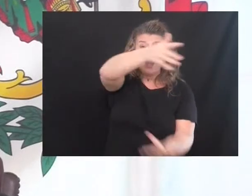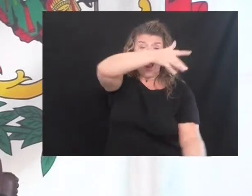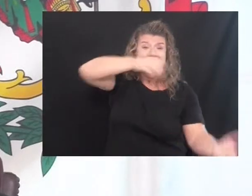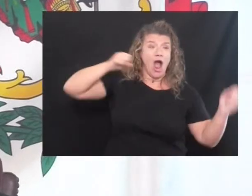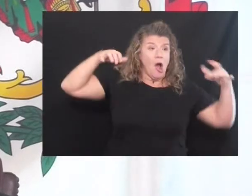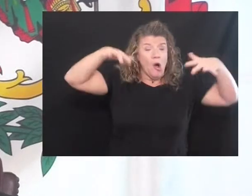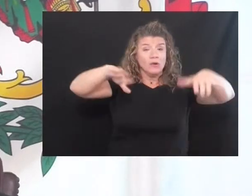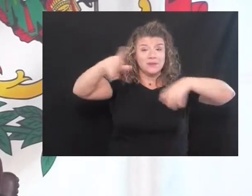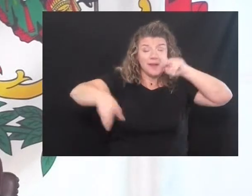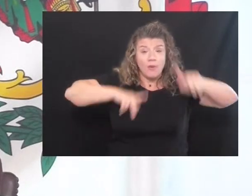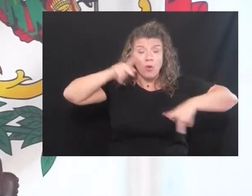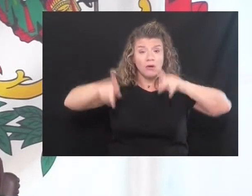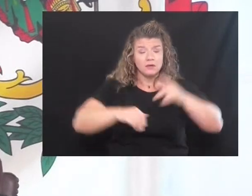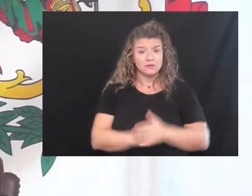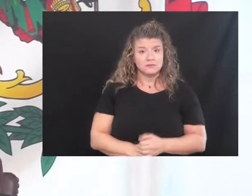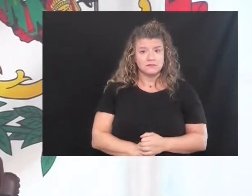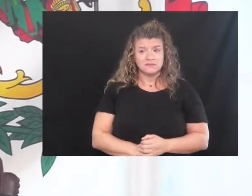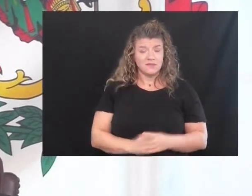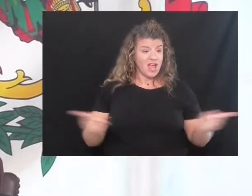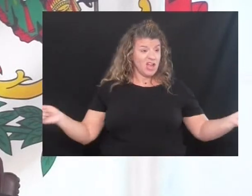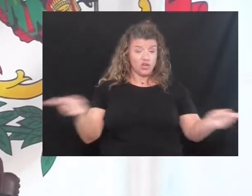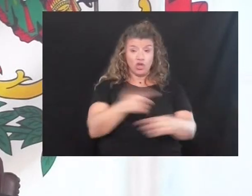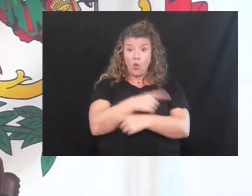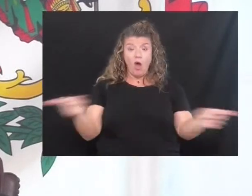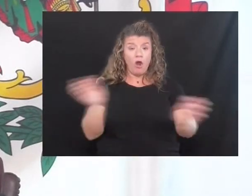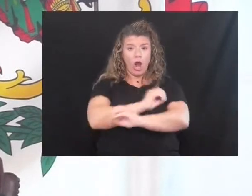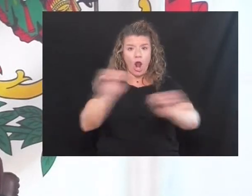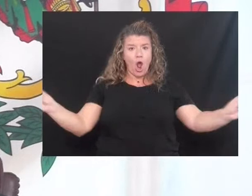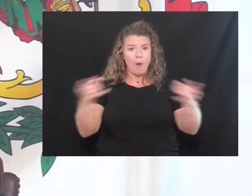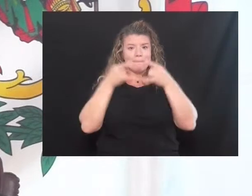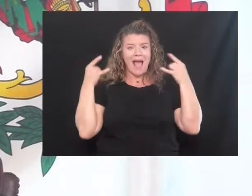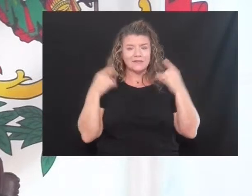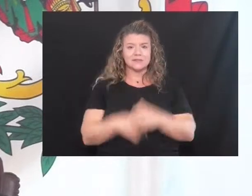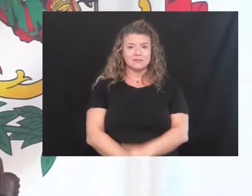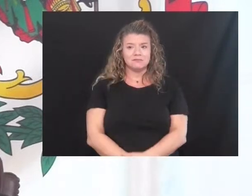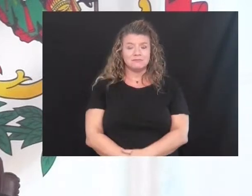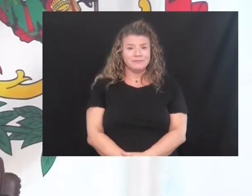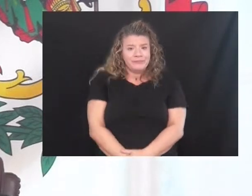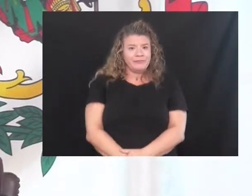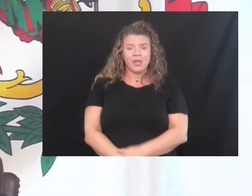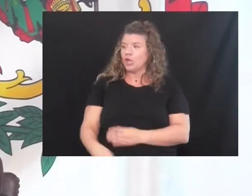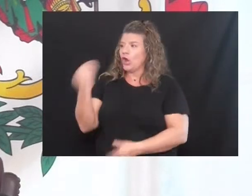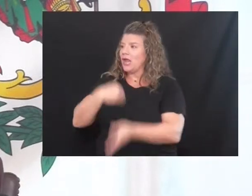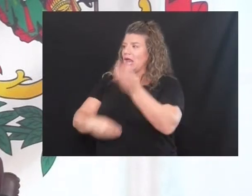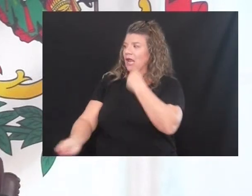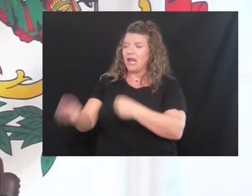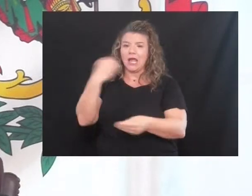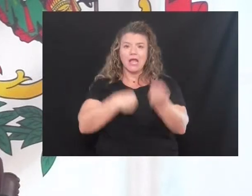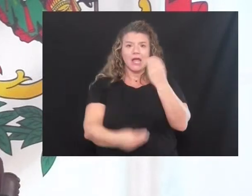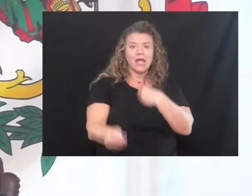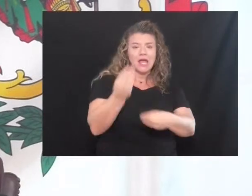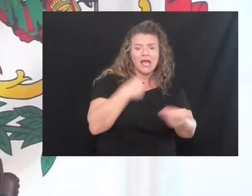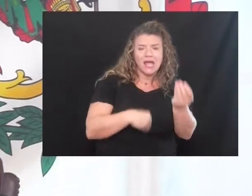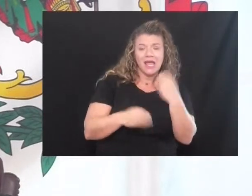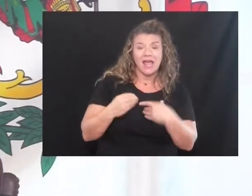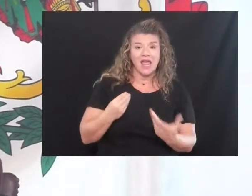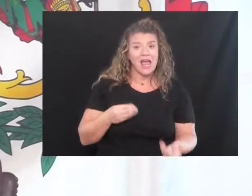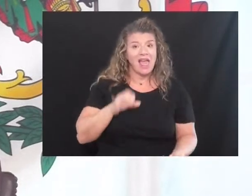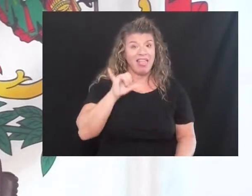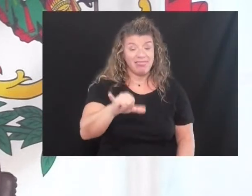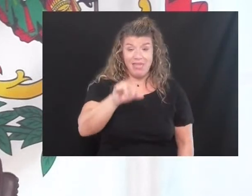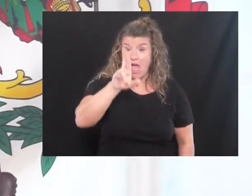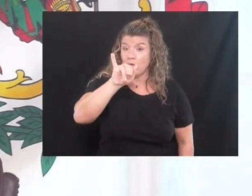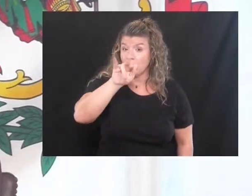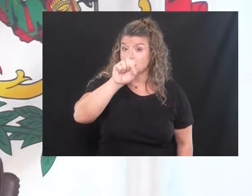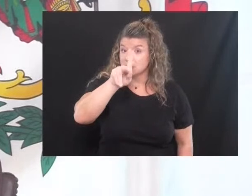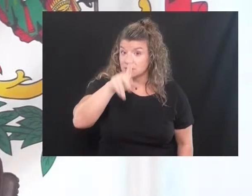people, and nobody has a mask on because everybody's eating, you can't imagine what a risk you're taking